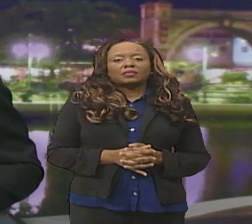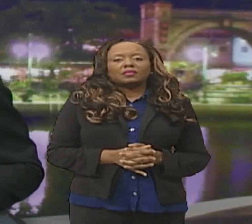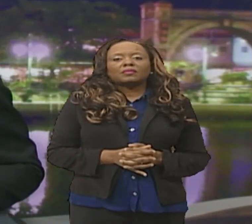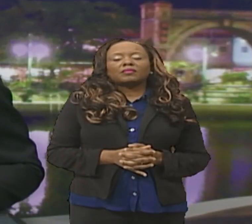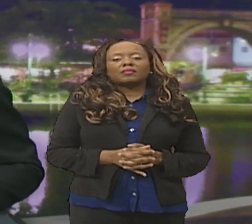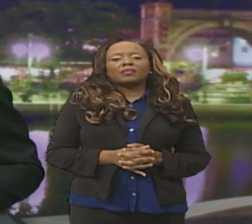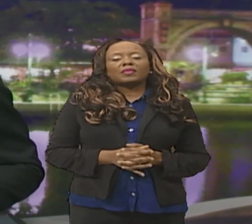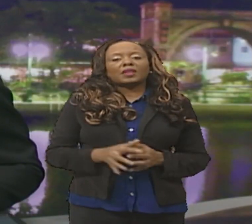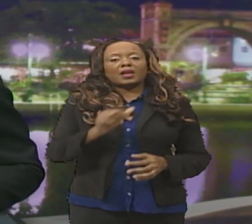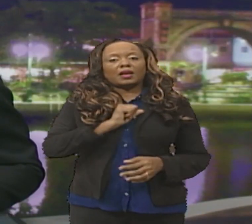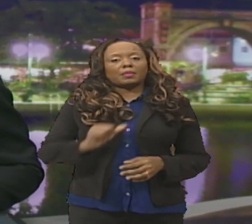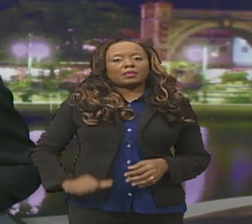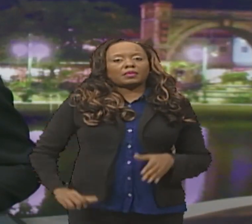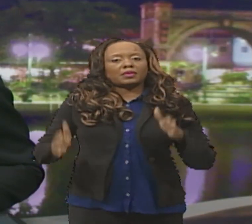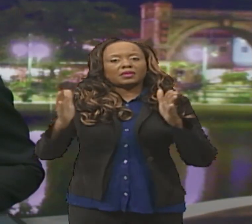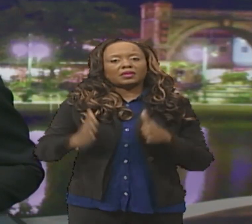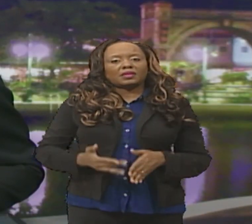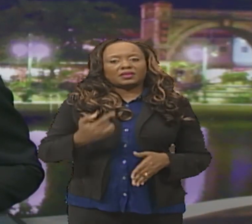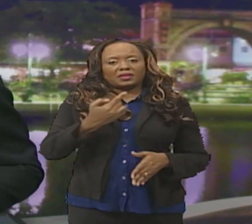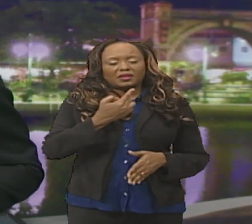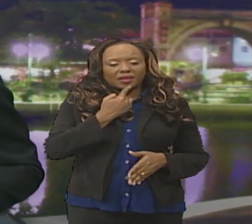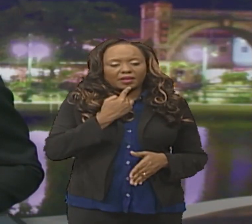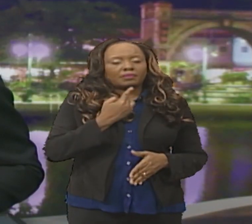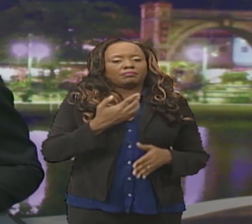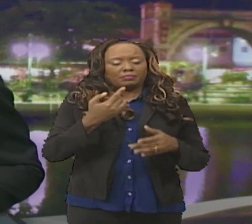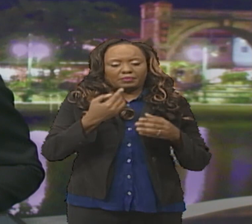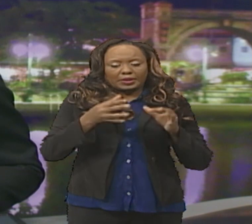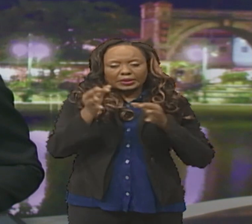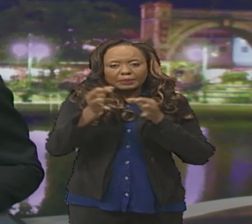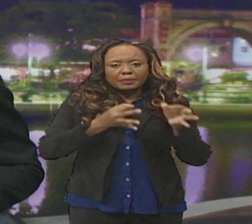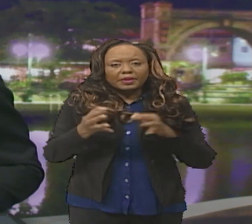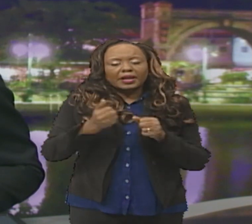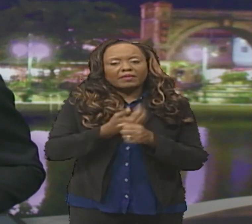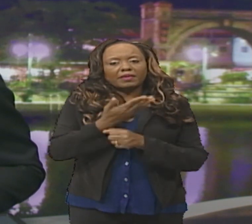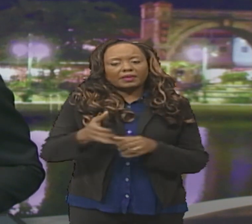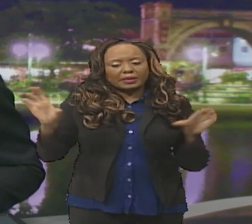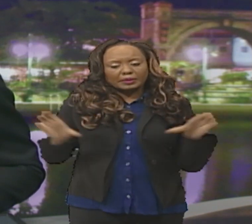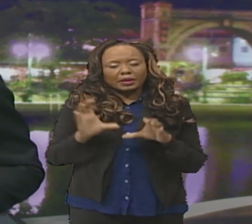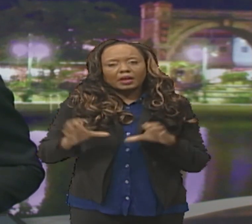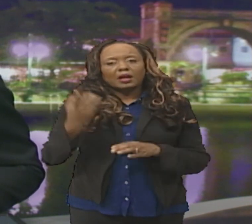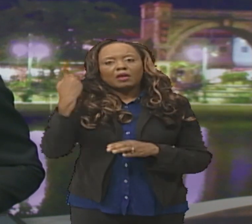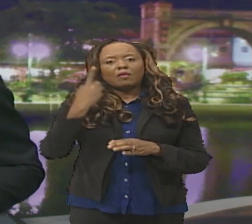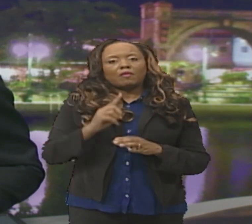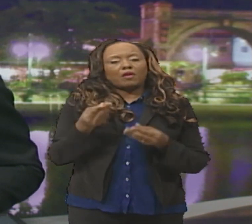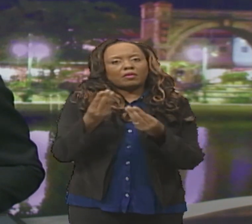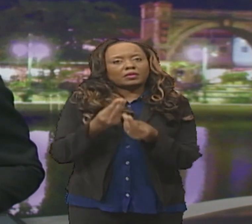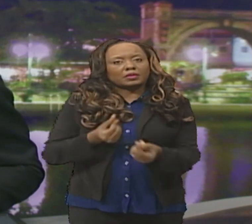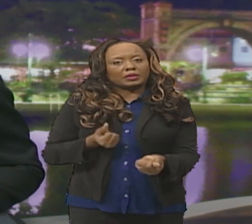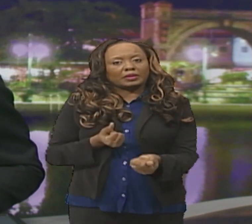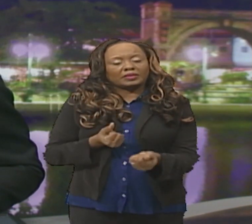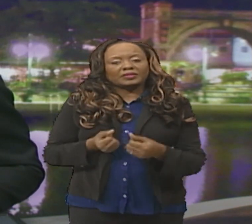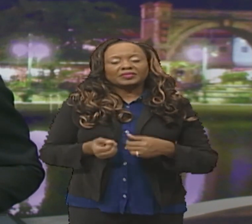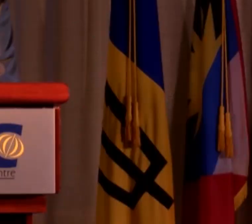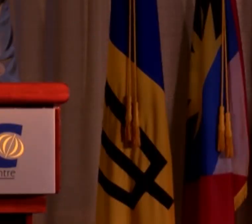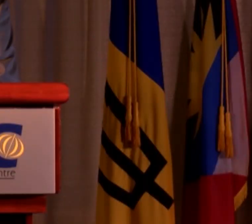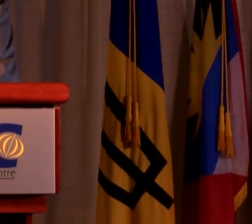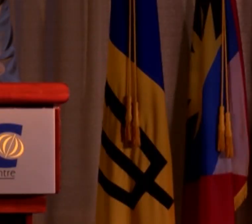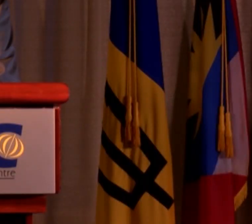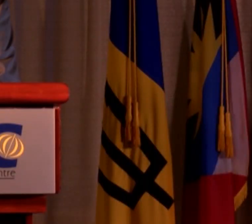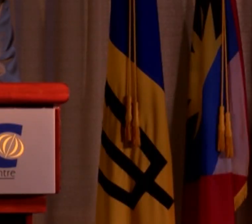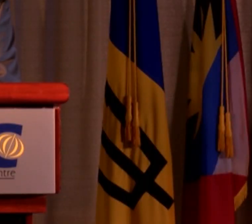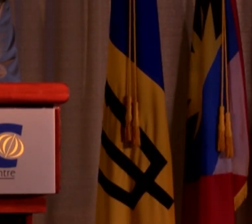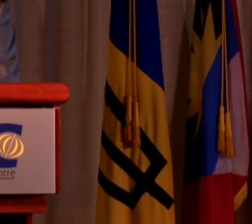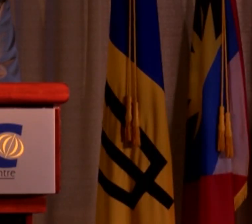Ambassador LaRocque also noted what should and is being done to address the situation. It is necessary that our